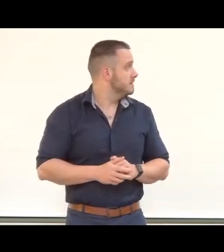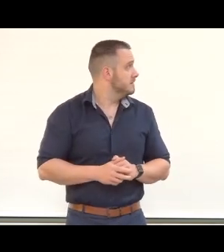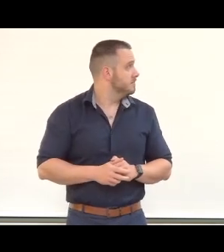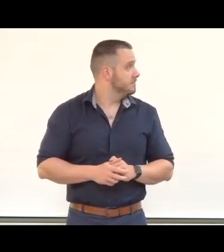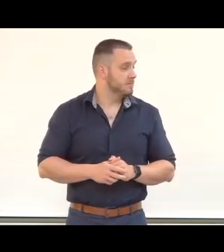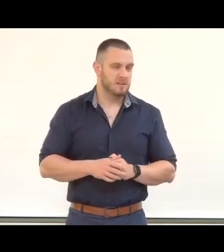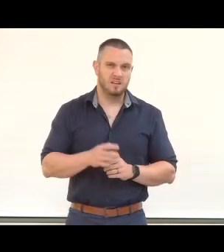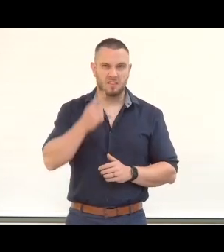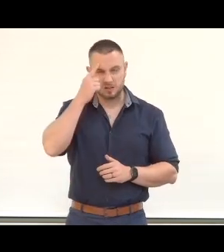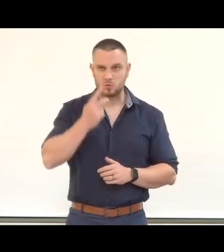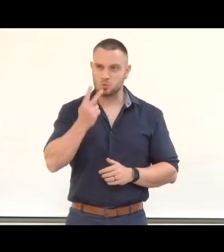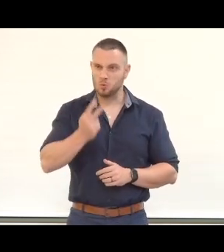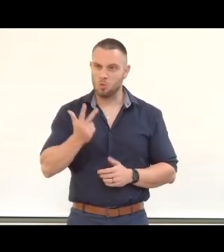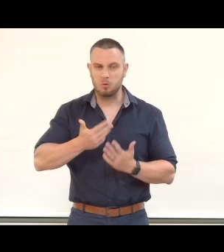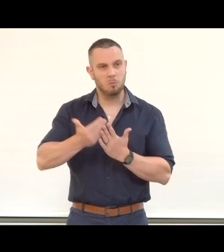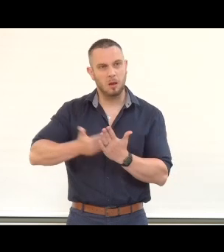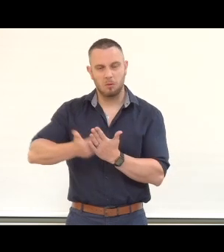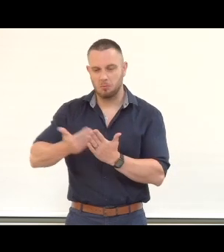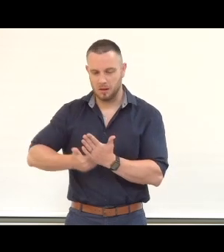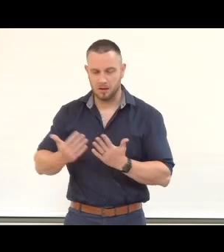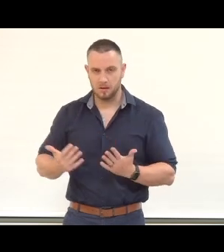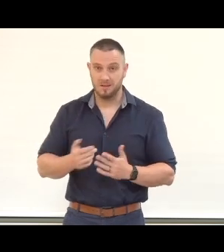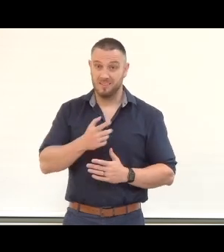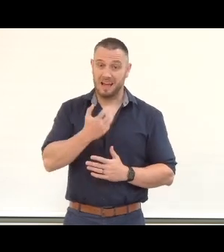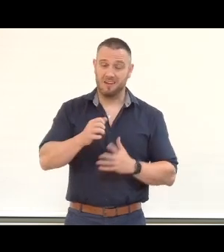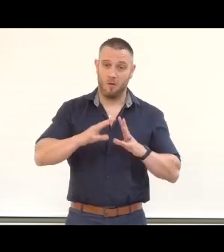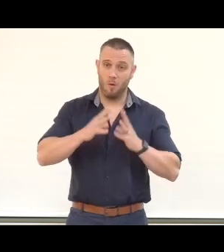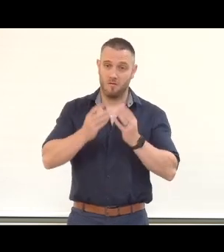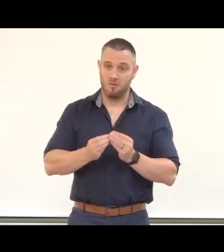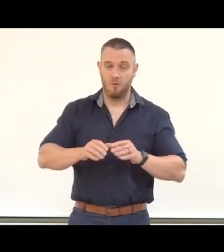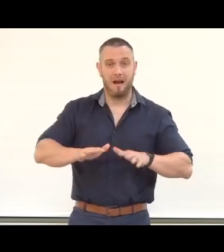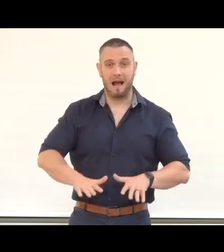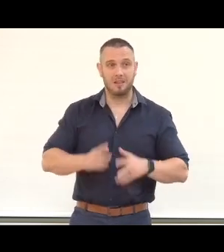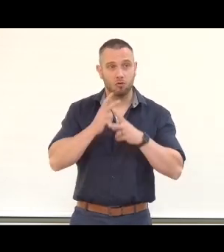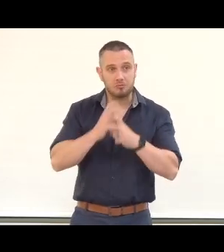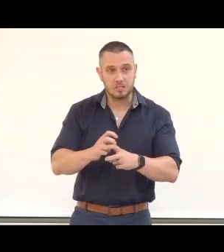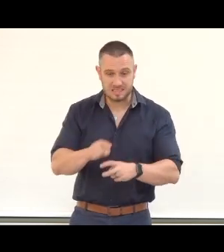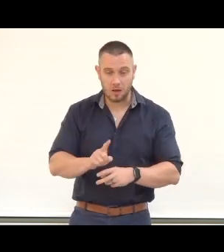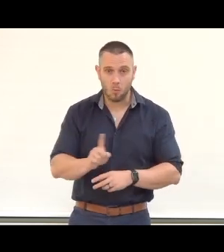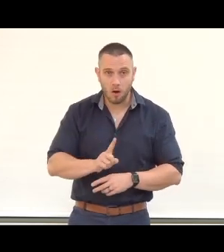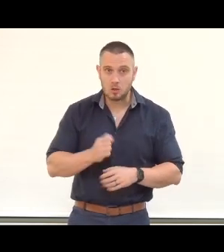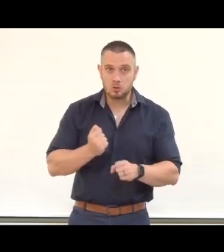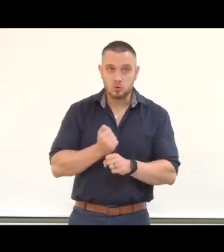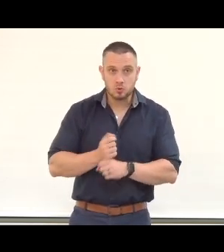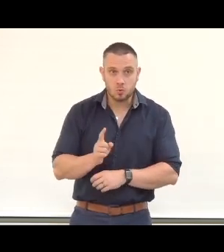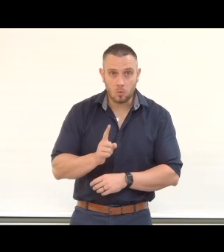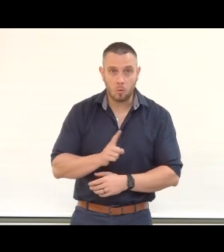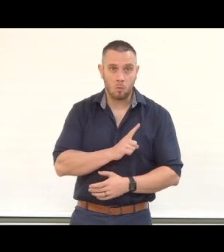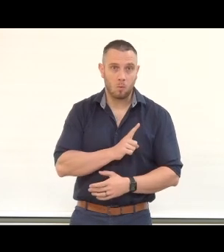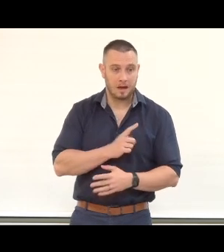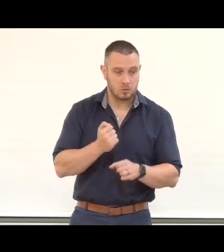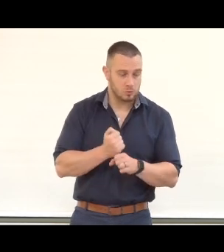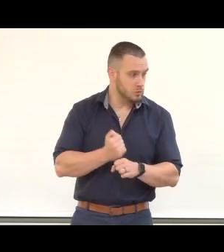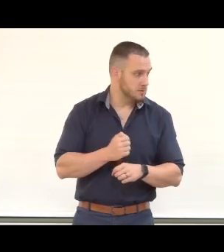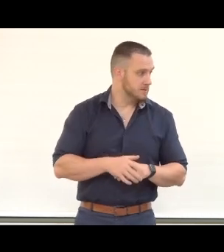document. It's like a 2-3 page document that gives an overview about analog research, what it is, what we do, why we do it, and